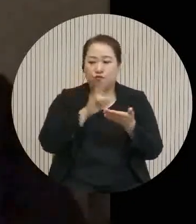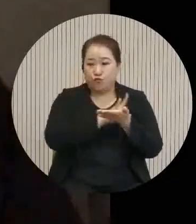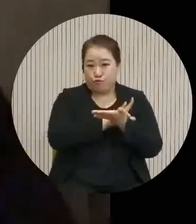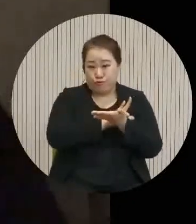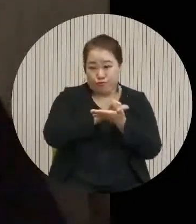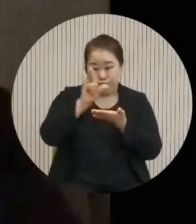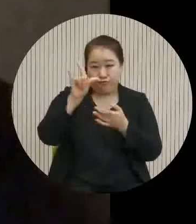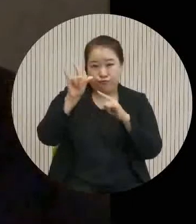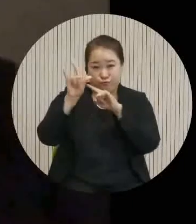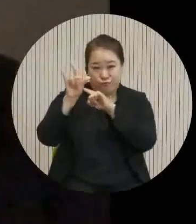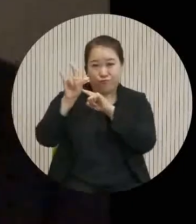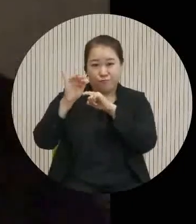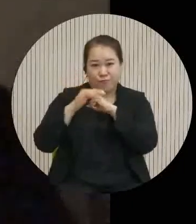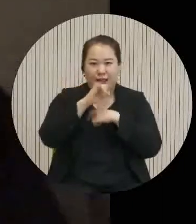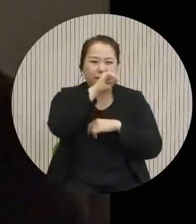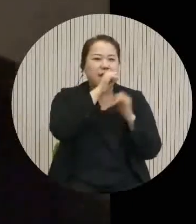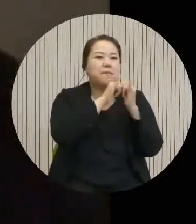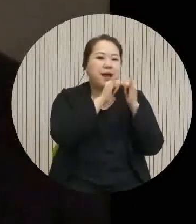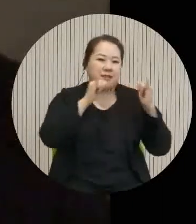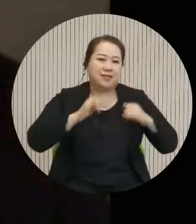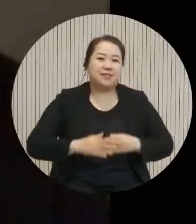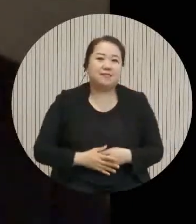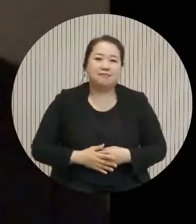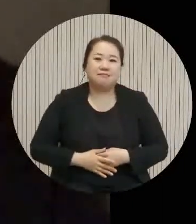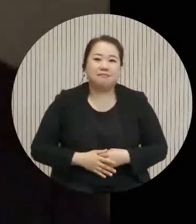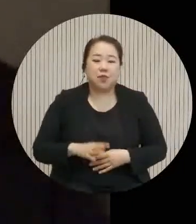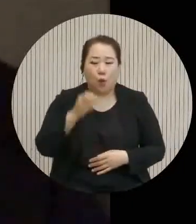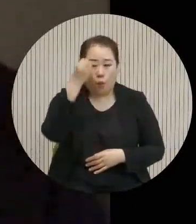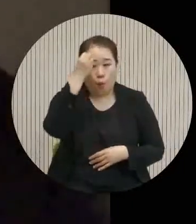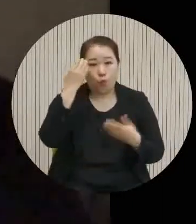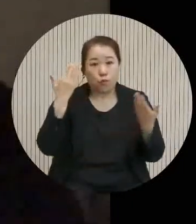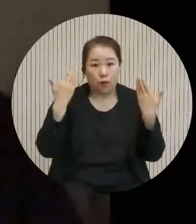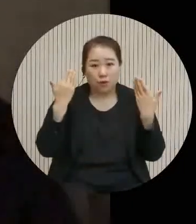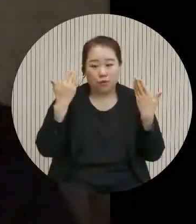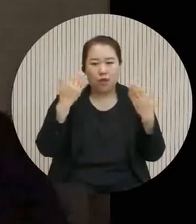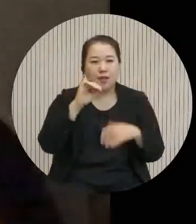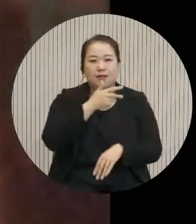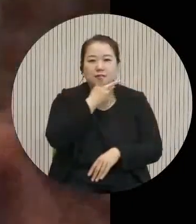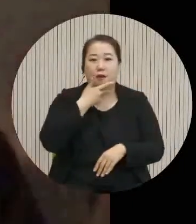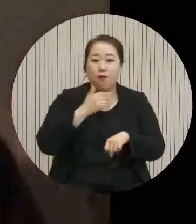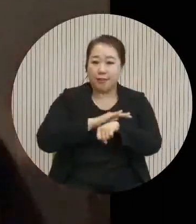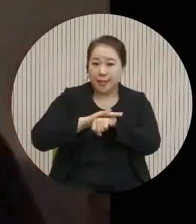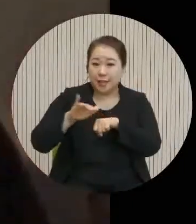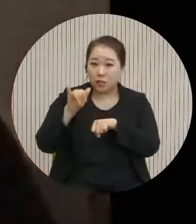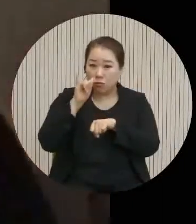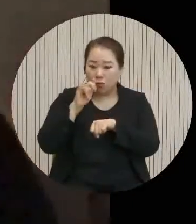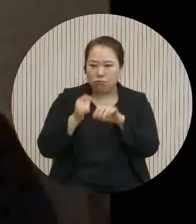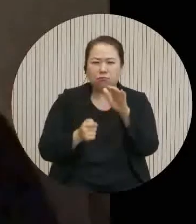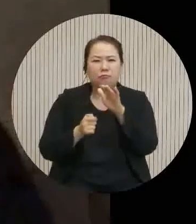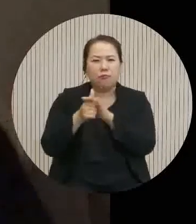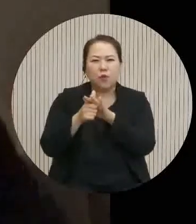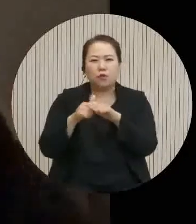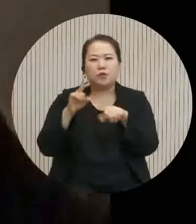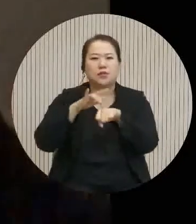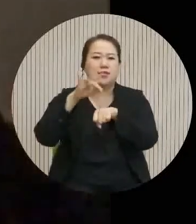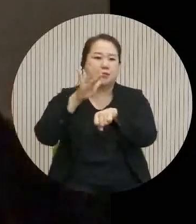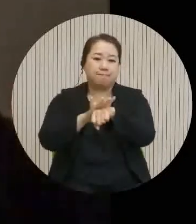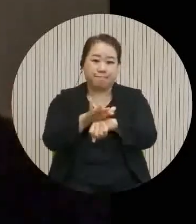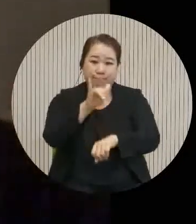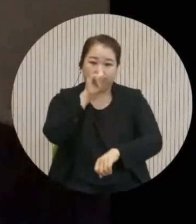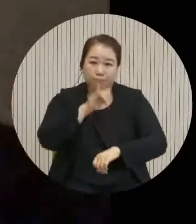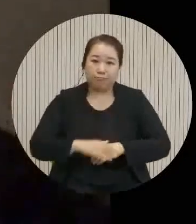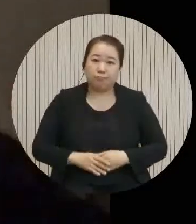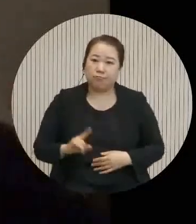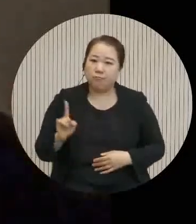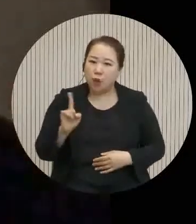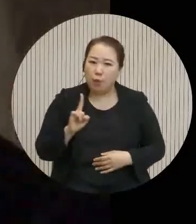had a reading habit. An odd thing happened. In the school she went to, you took an